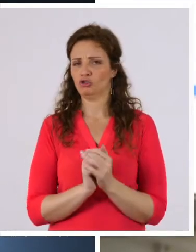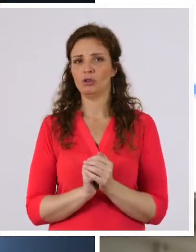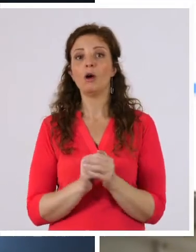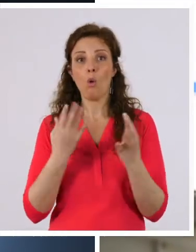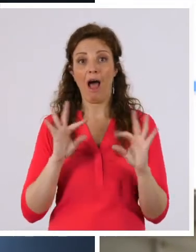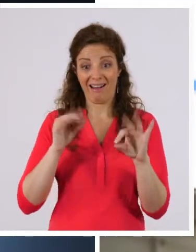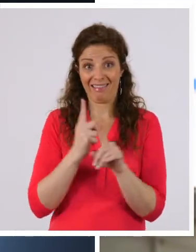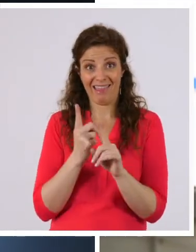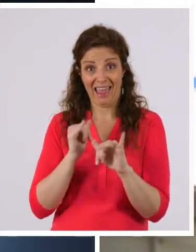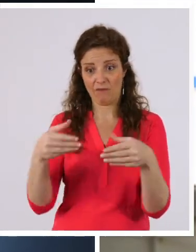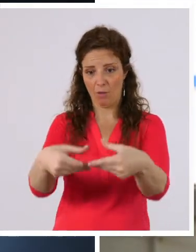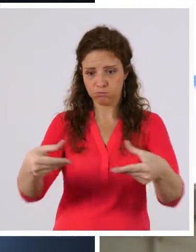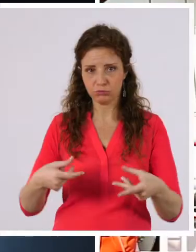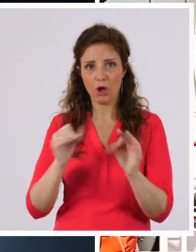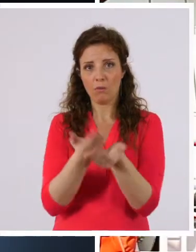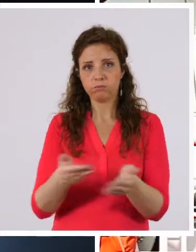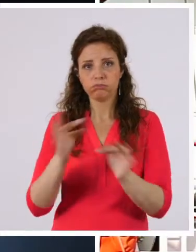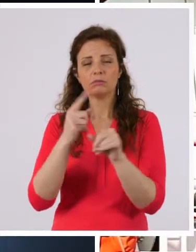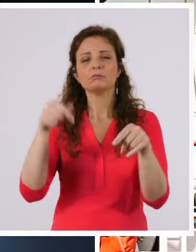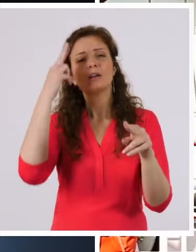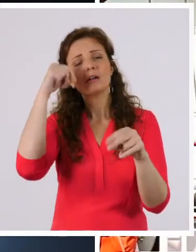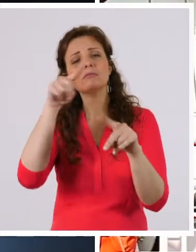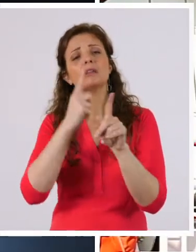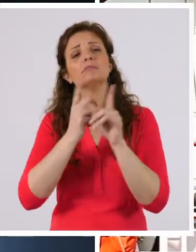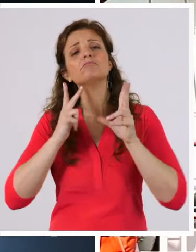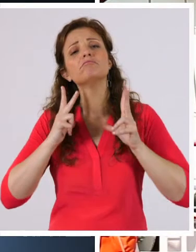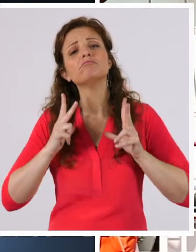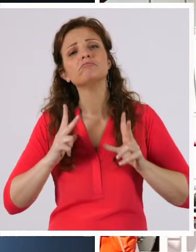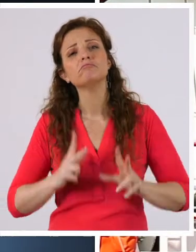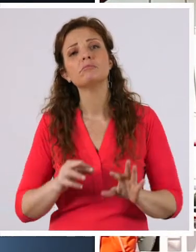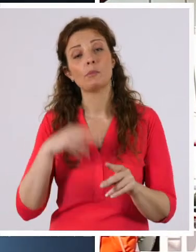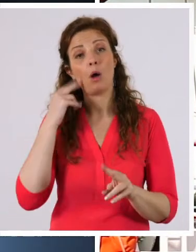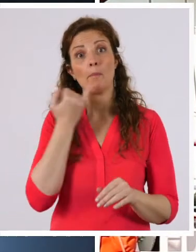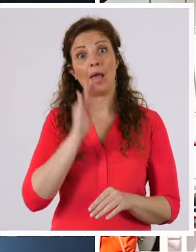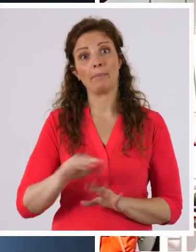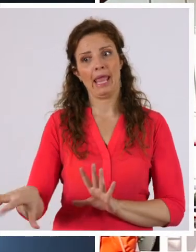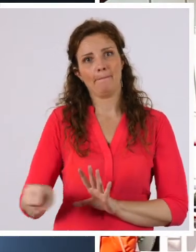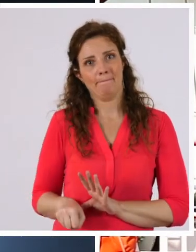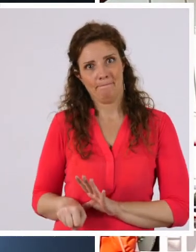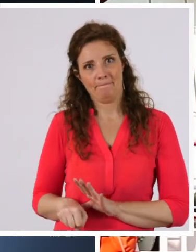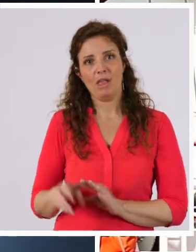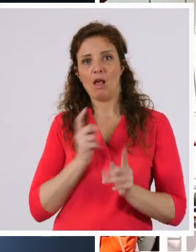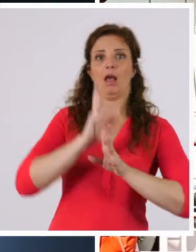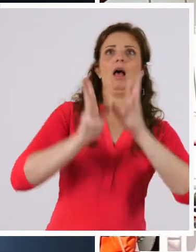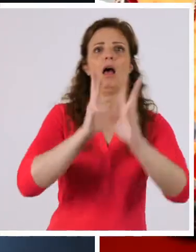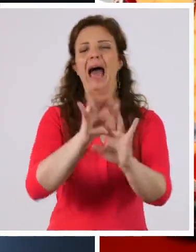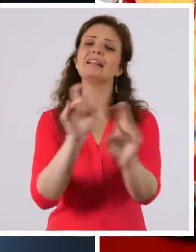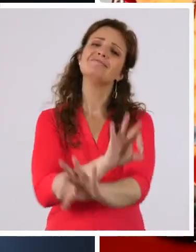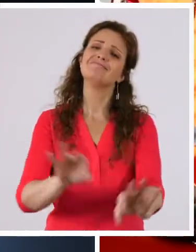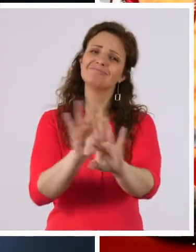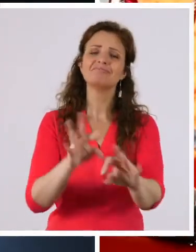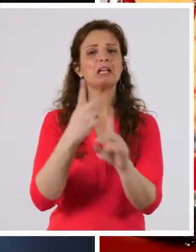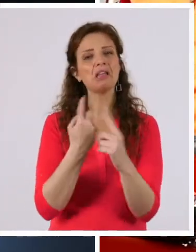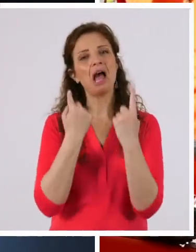Once you reach the lifeboat or the life raft, keep calm, check on your children, do not push, and orderly wait